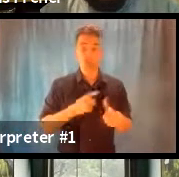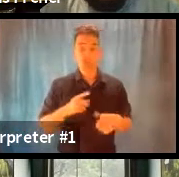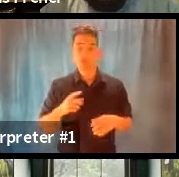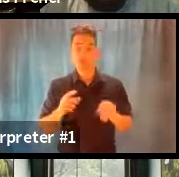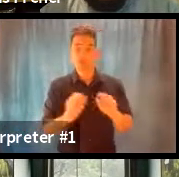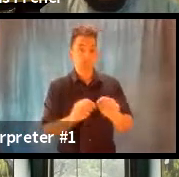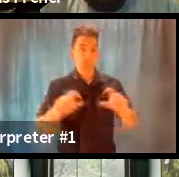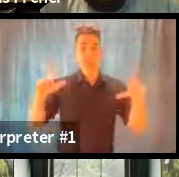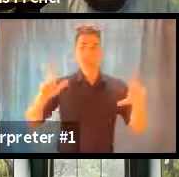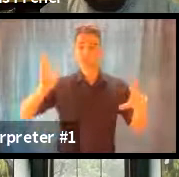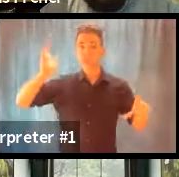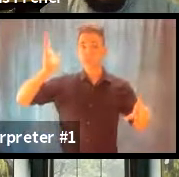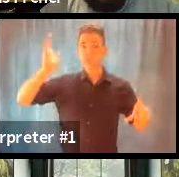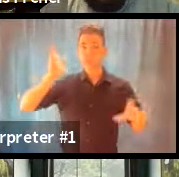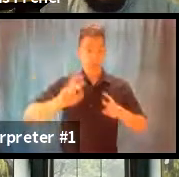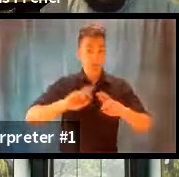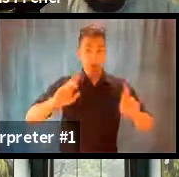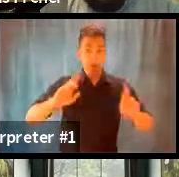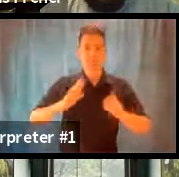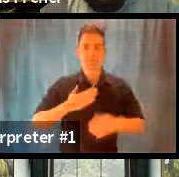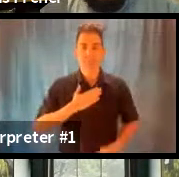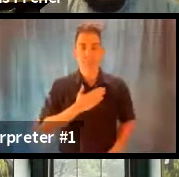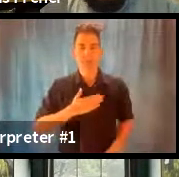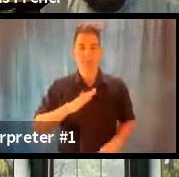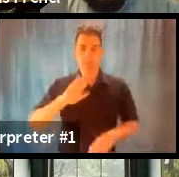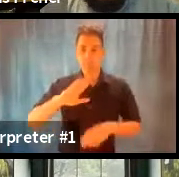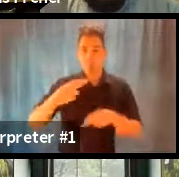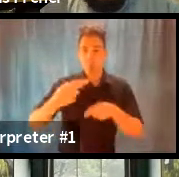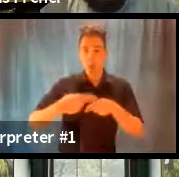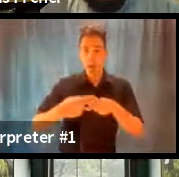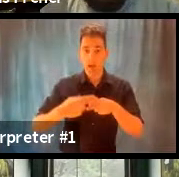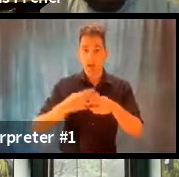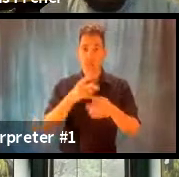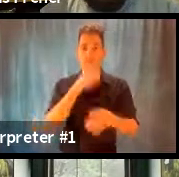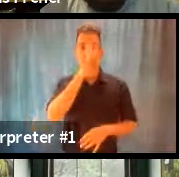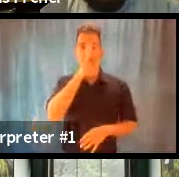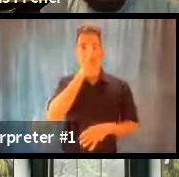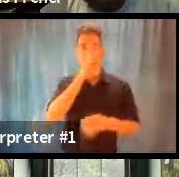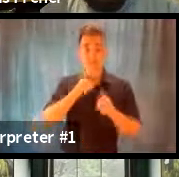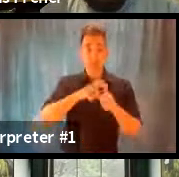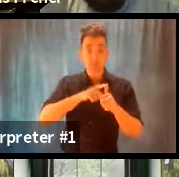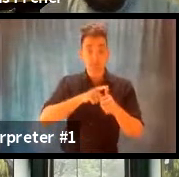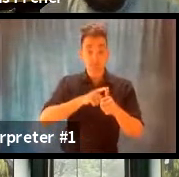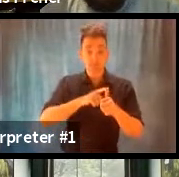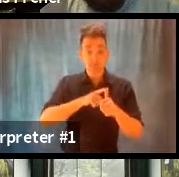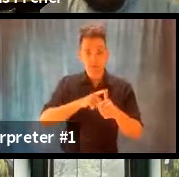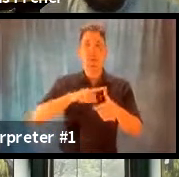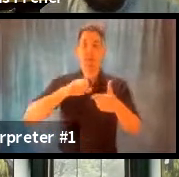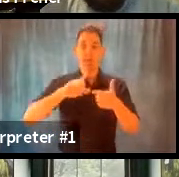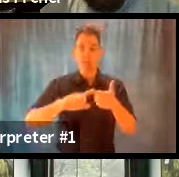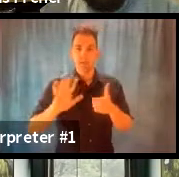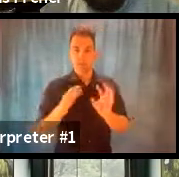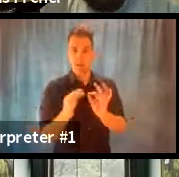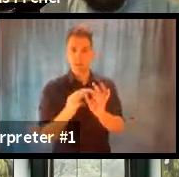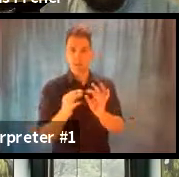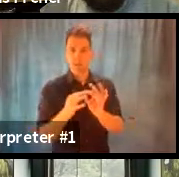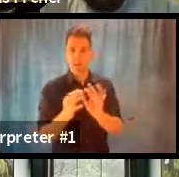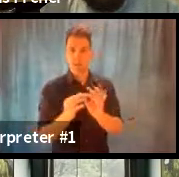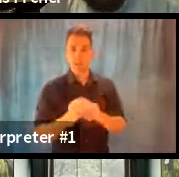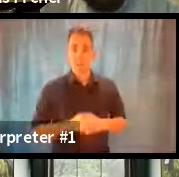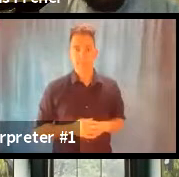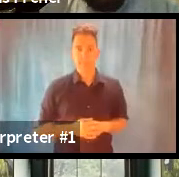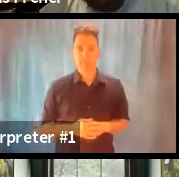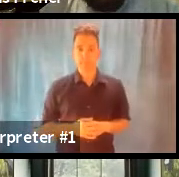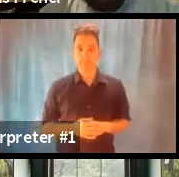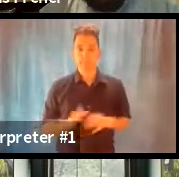it. Please give us your name before you begin your comment. If